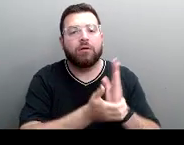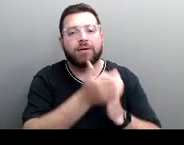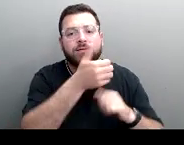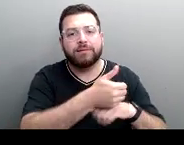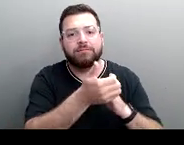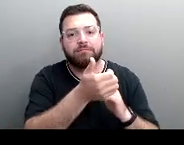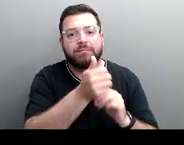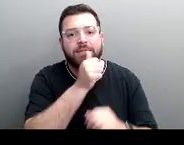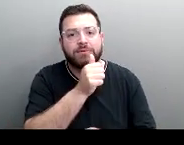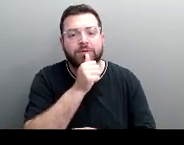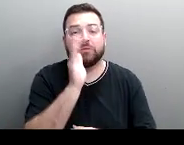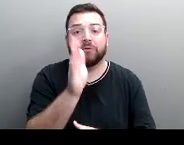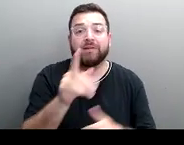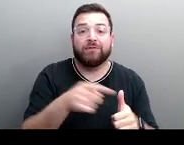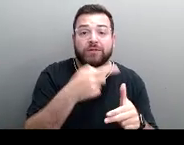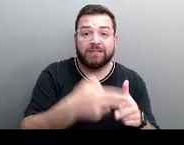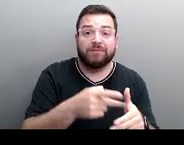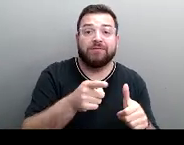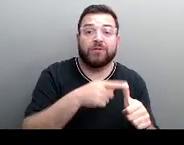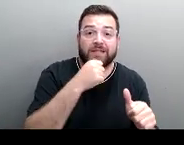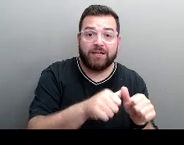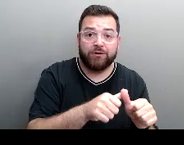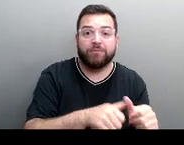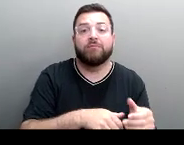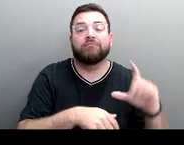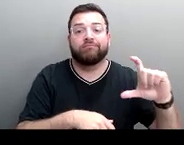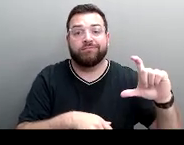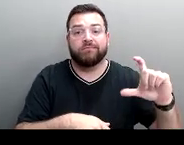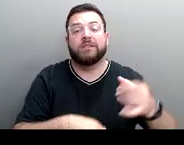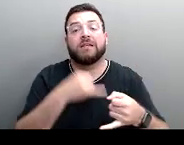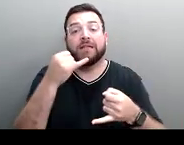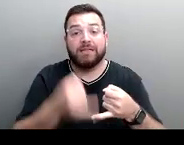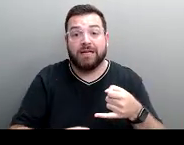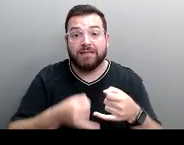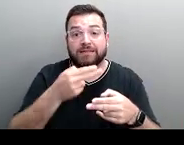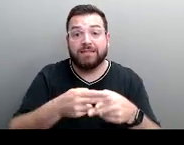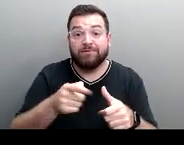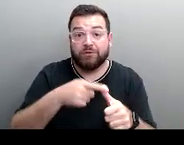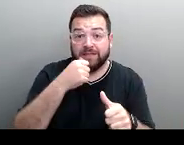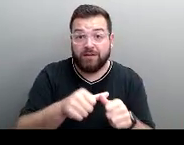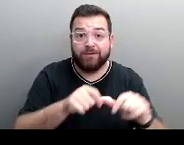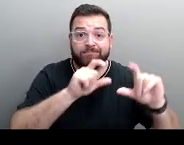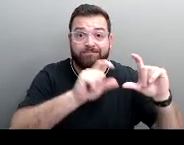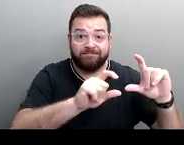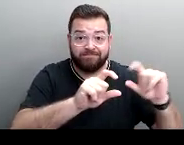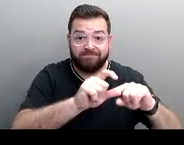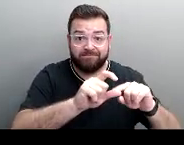first initial uppercase, your last initial lowercase, followed by your 6-digit birthday.